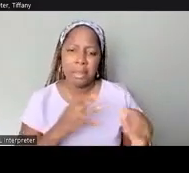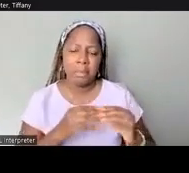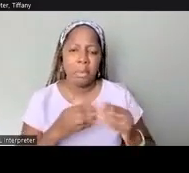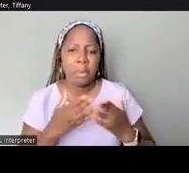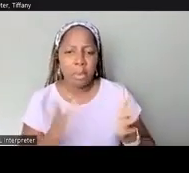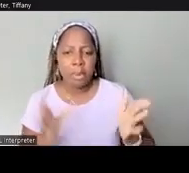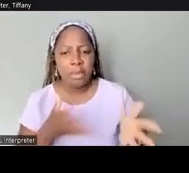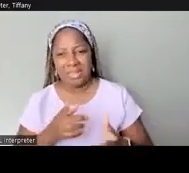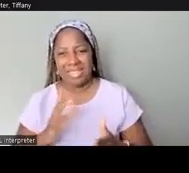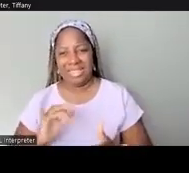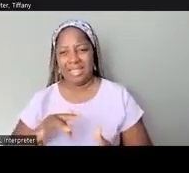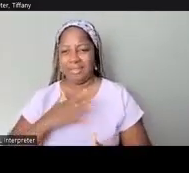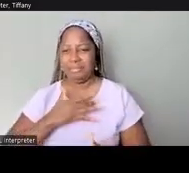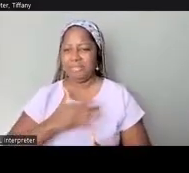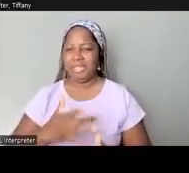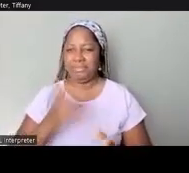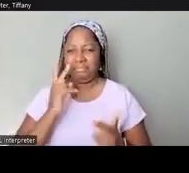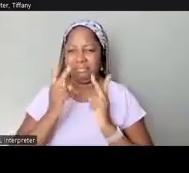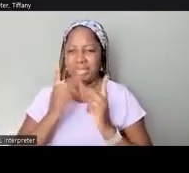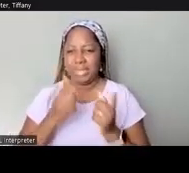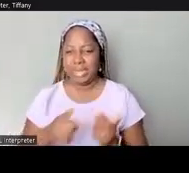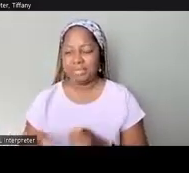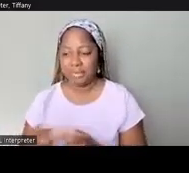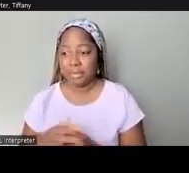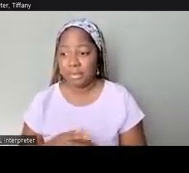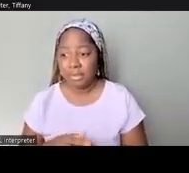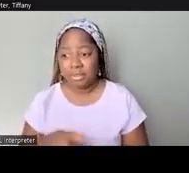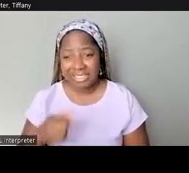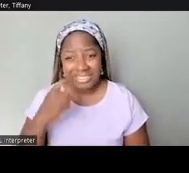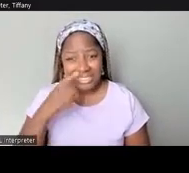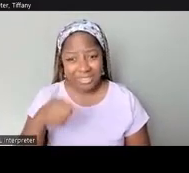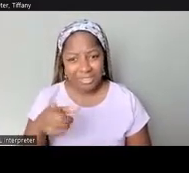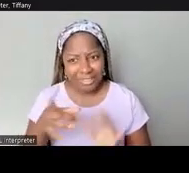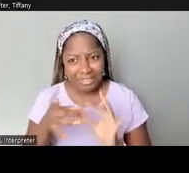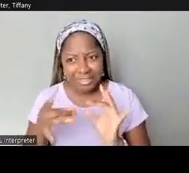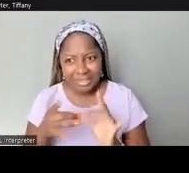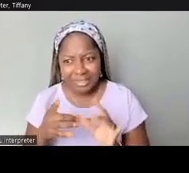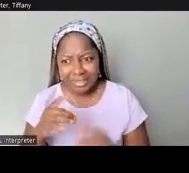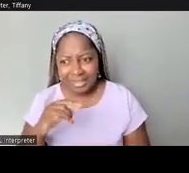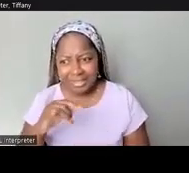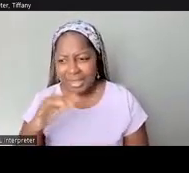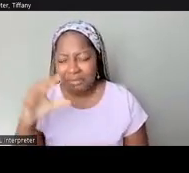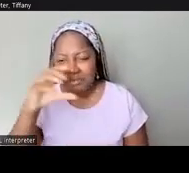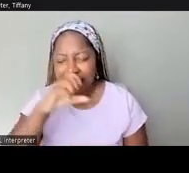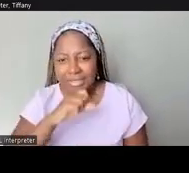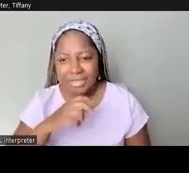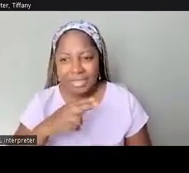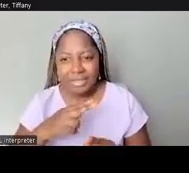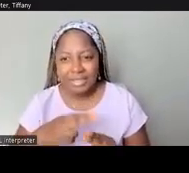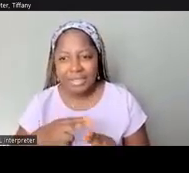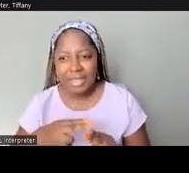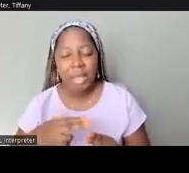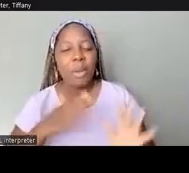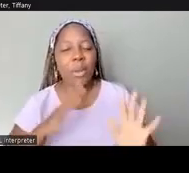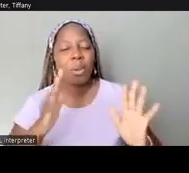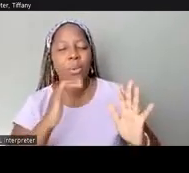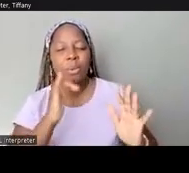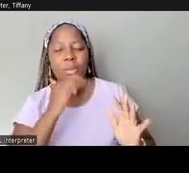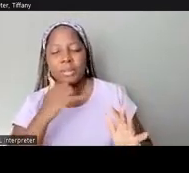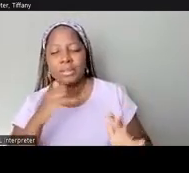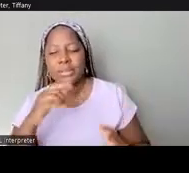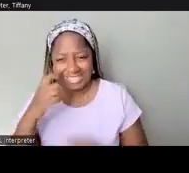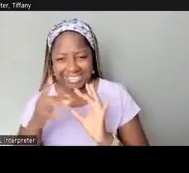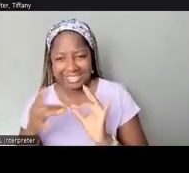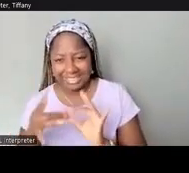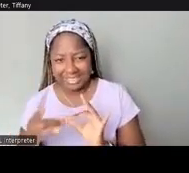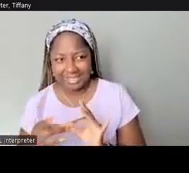Thank you for sharing. Is it Vered? I apologize. No, I was on mute. Yes, it's Vered.